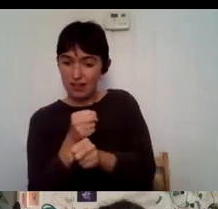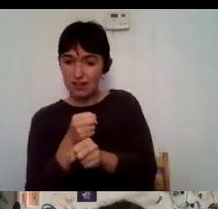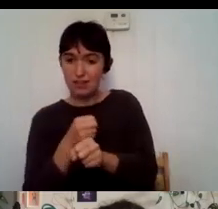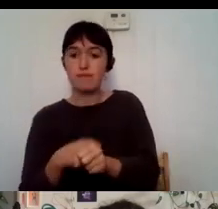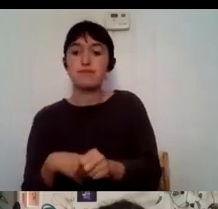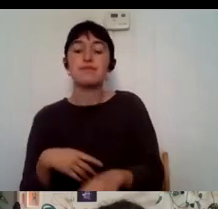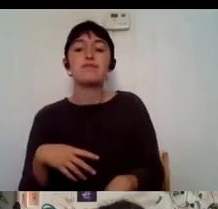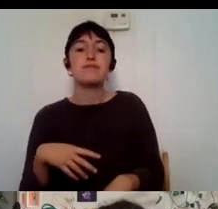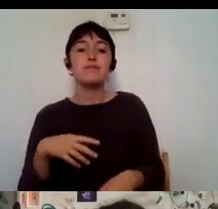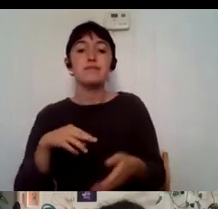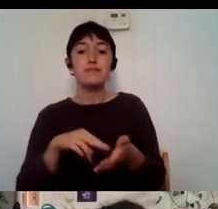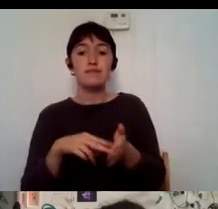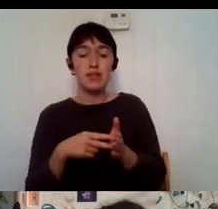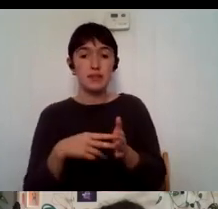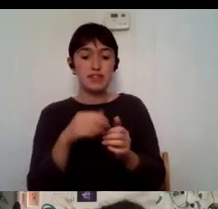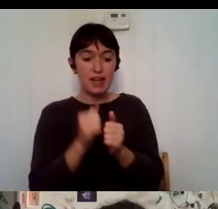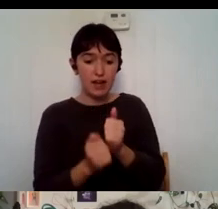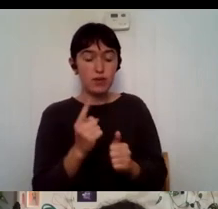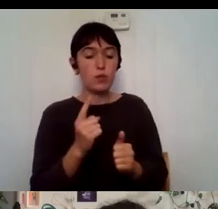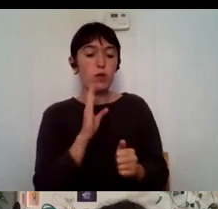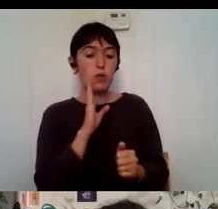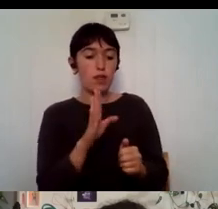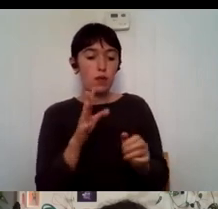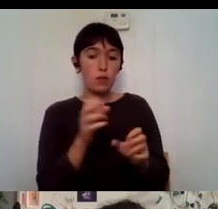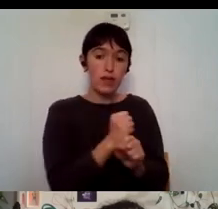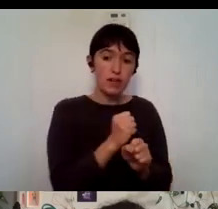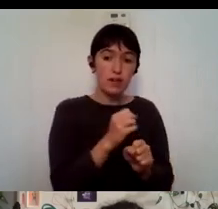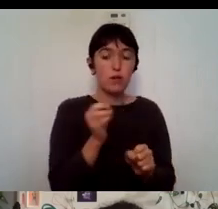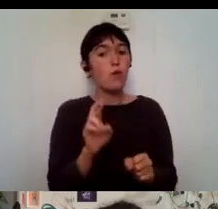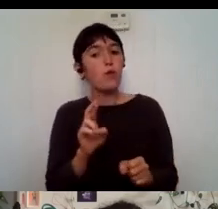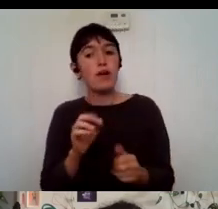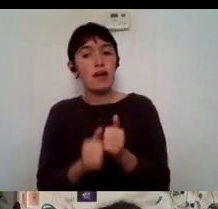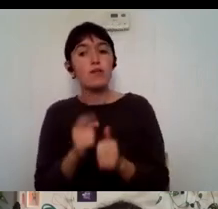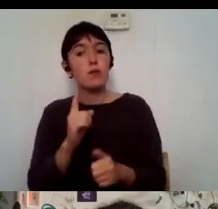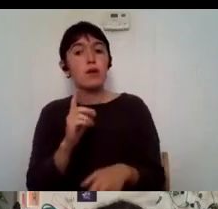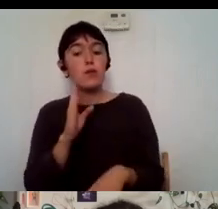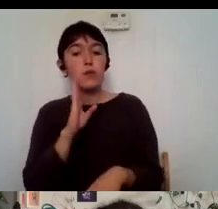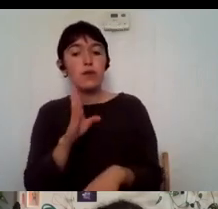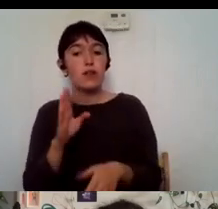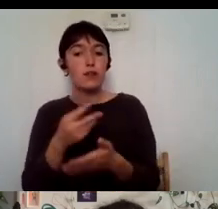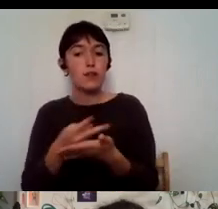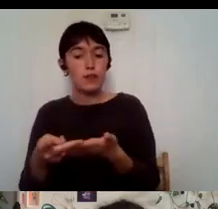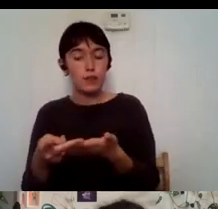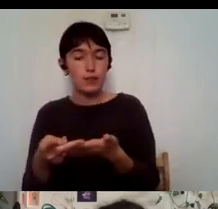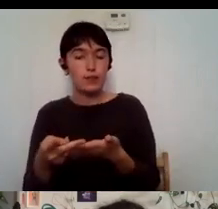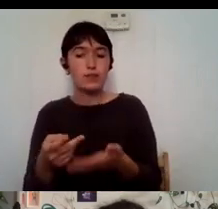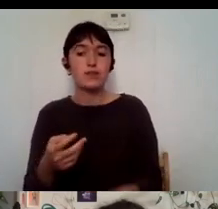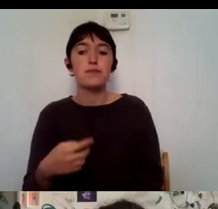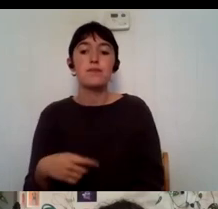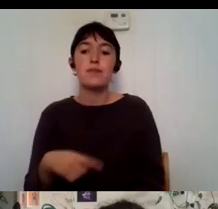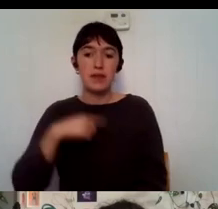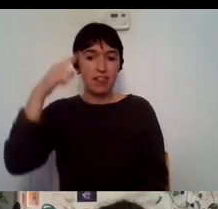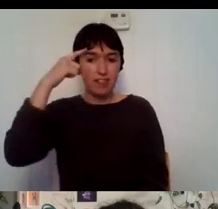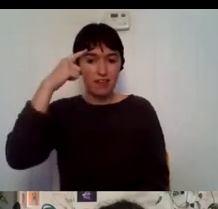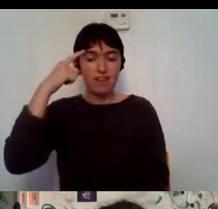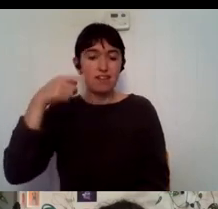will win or everyone will lose. And we think, so in those cases, that's kind of pure luck, right?